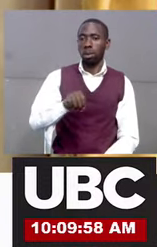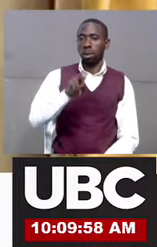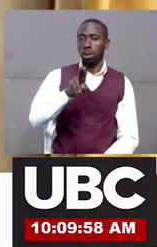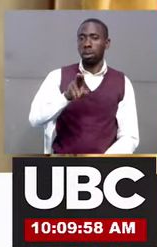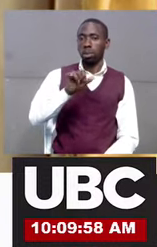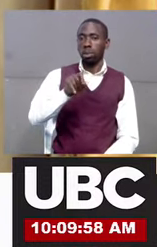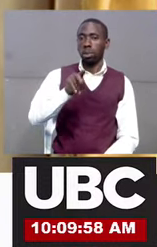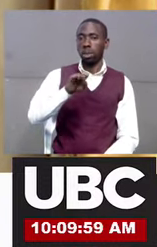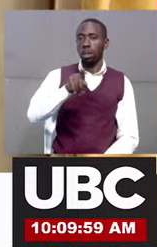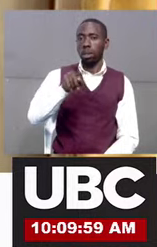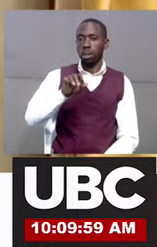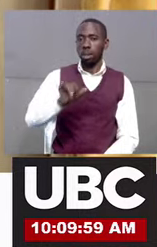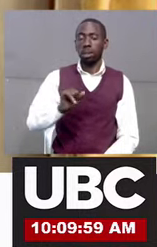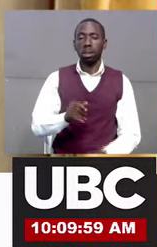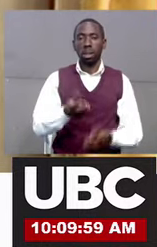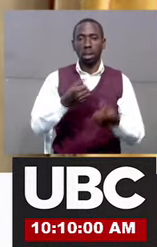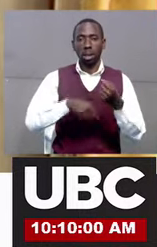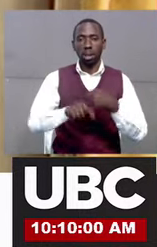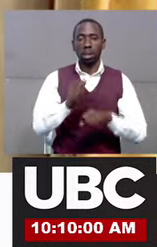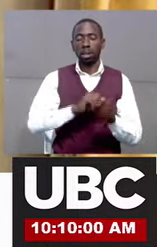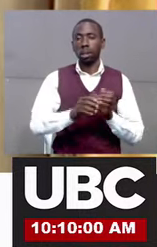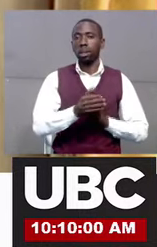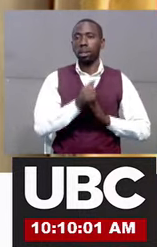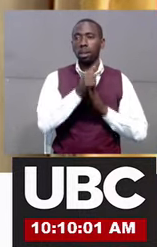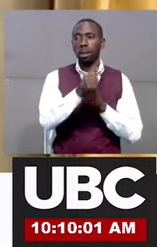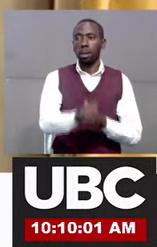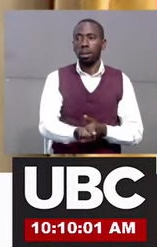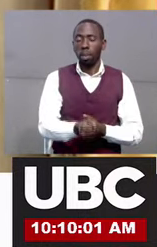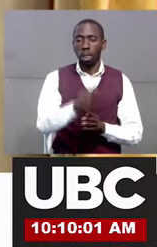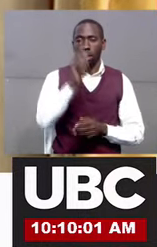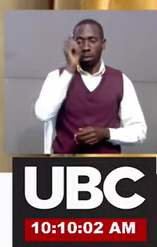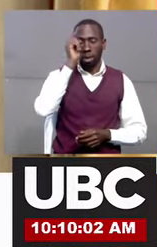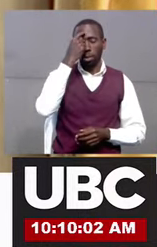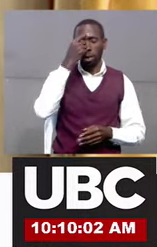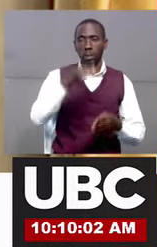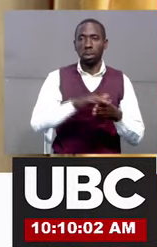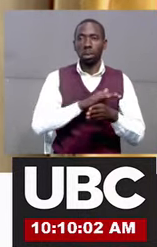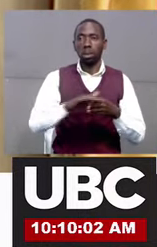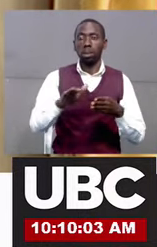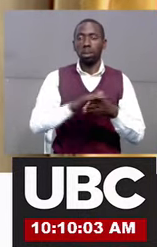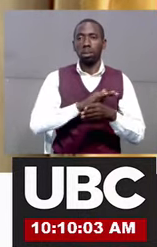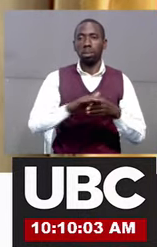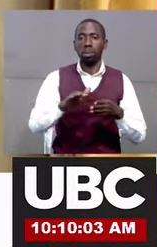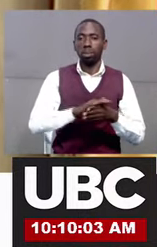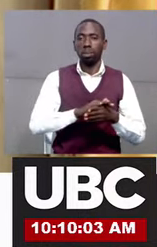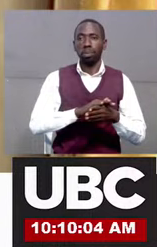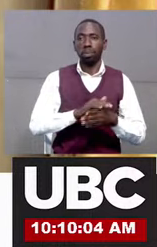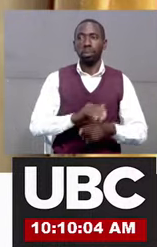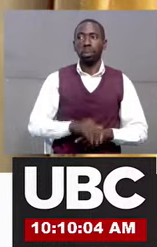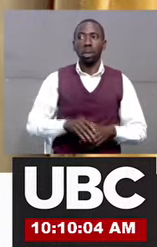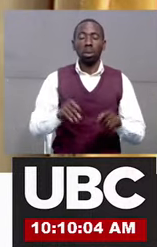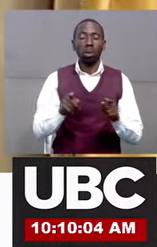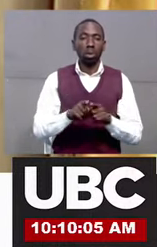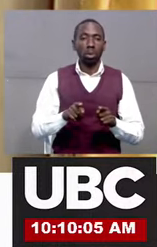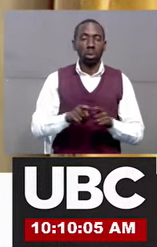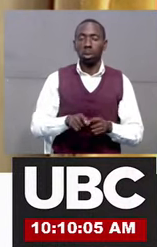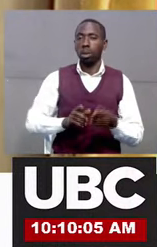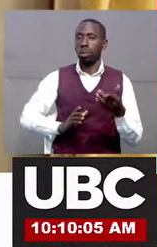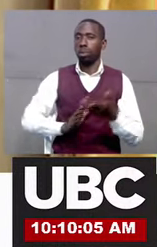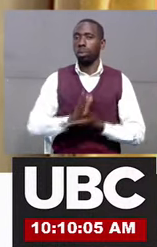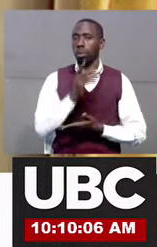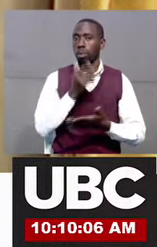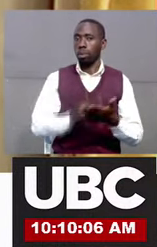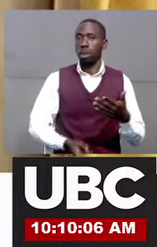the acting leader of government business. And the fact that I'd